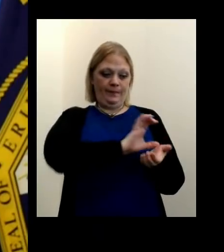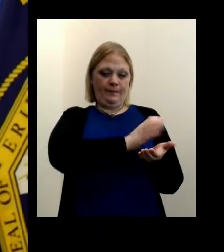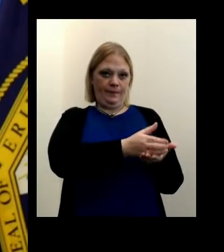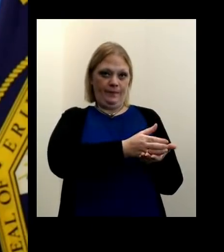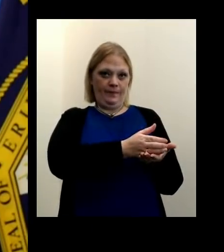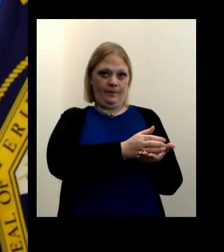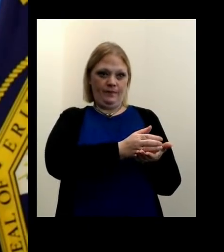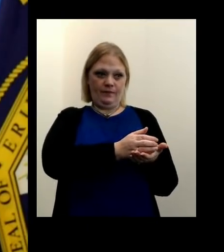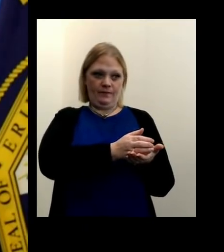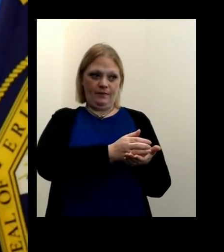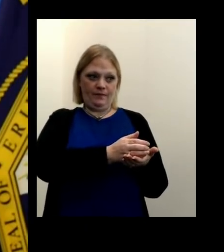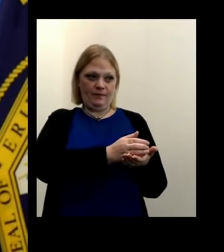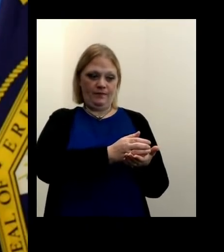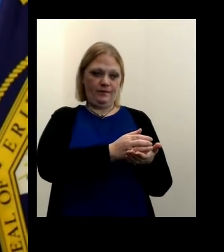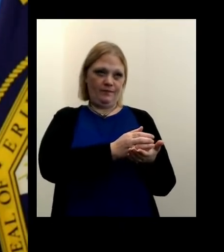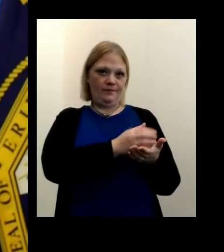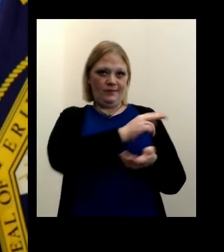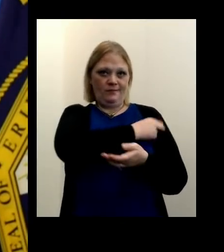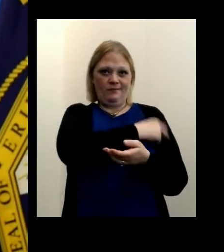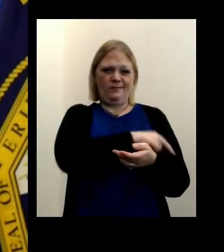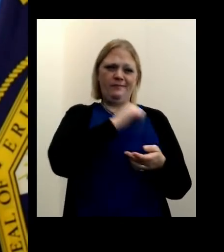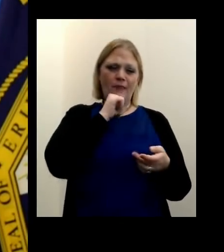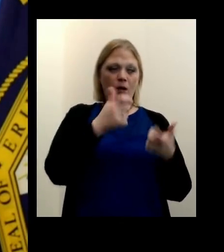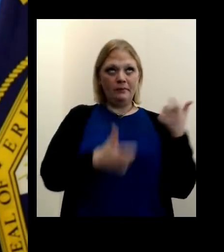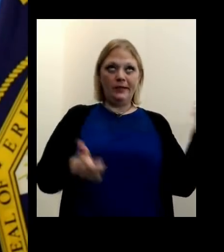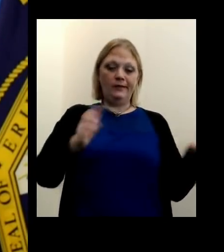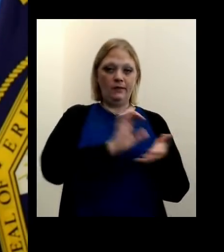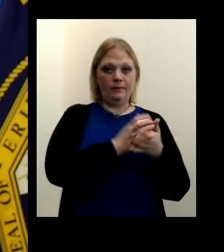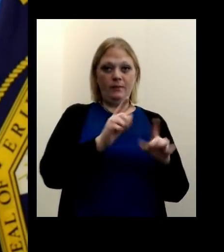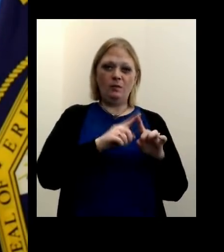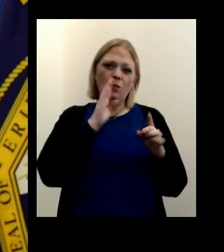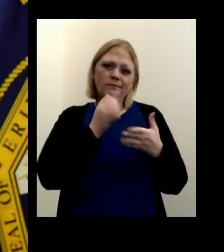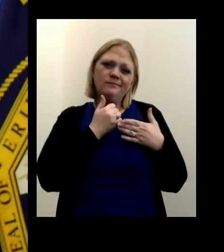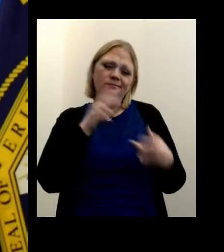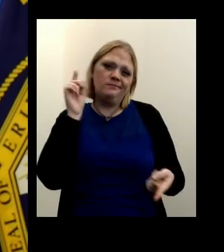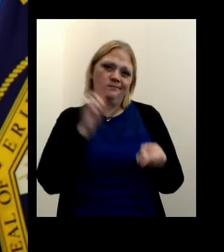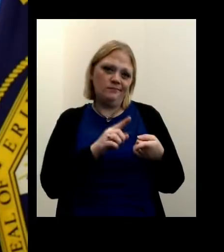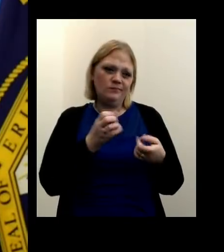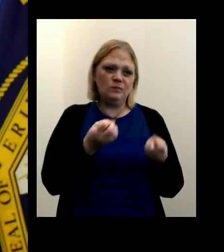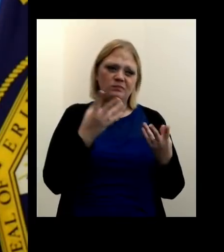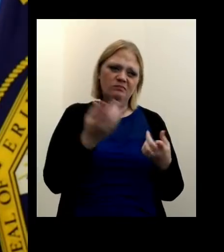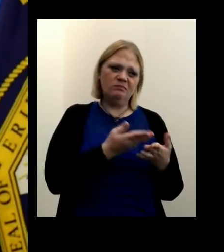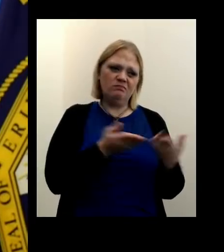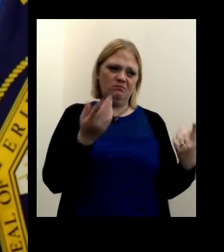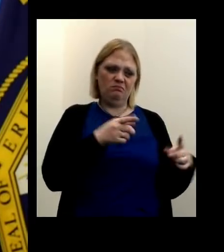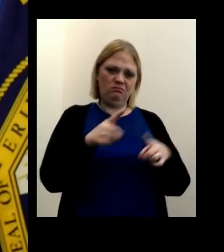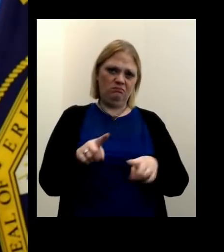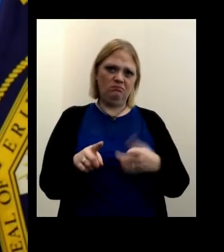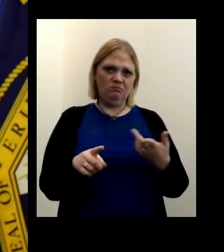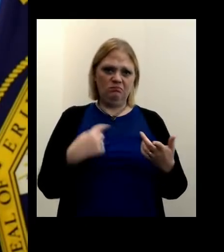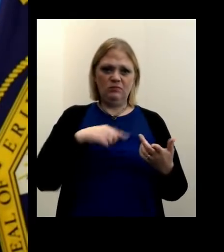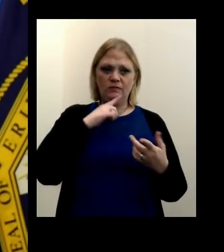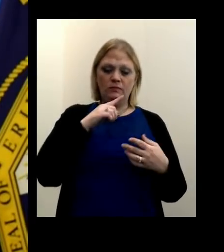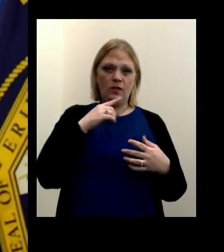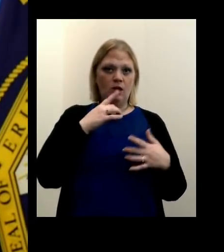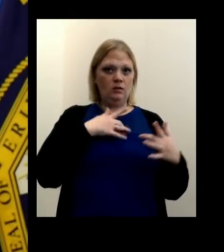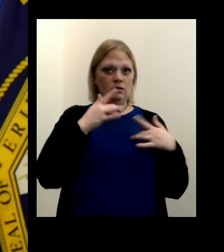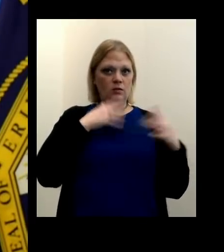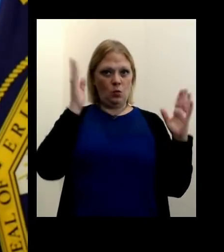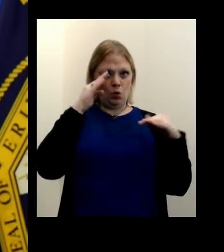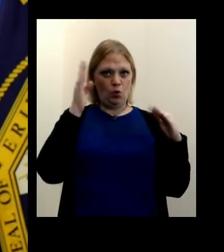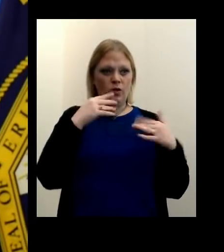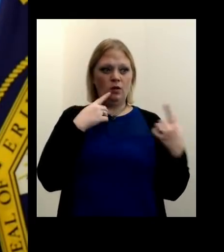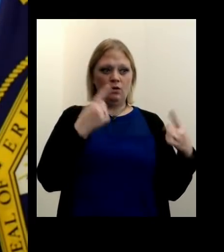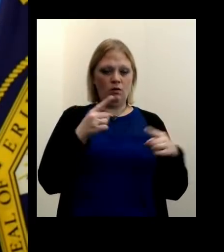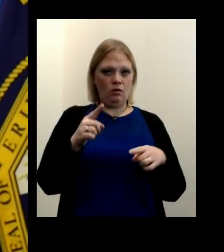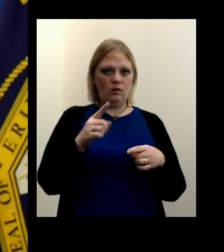hospitals, not a significant amount, but it will help reduce it. So there's a number of things that are going on. We are worried about what's coming in the next